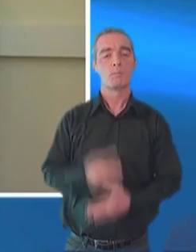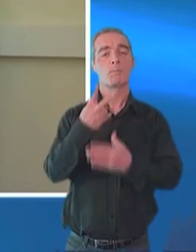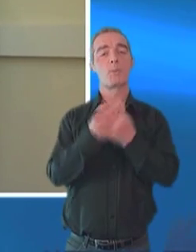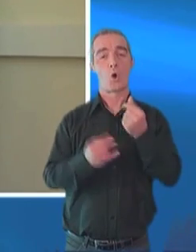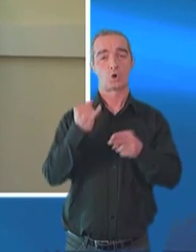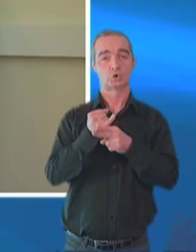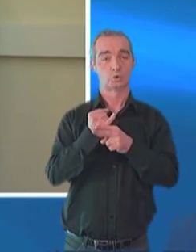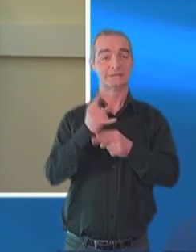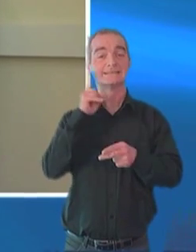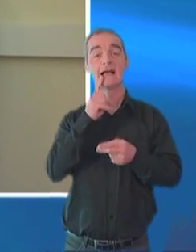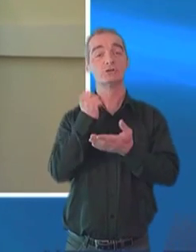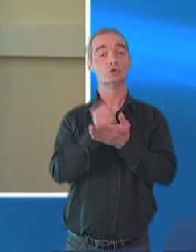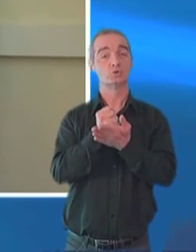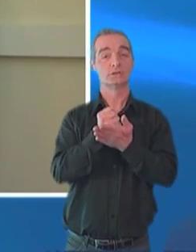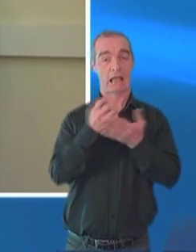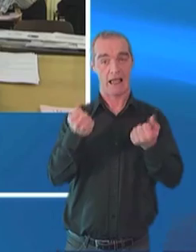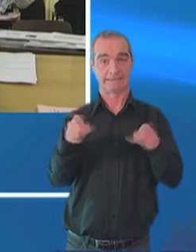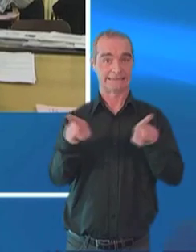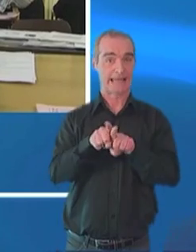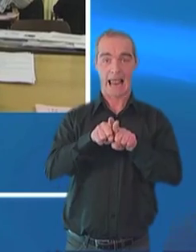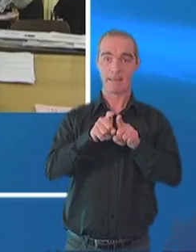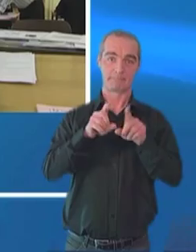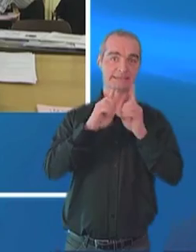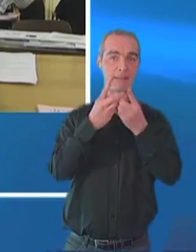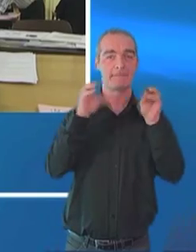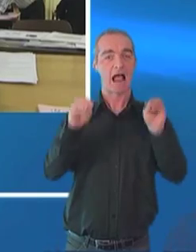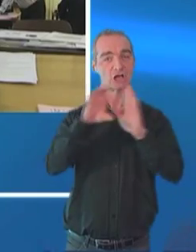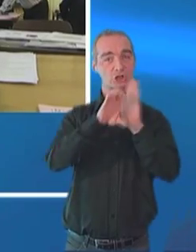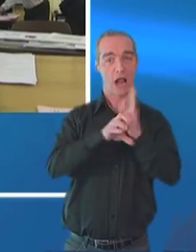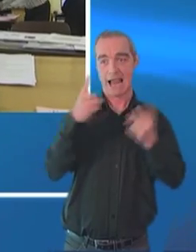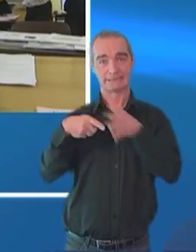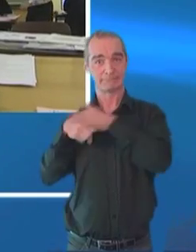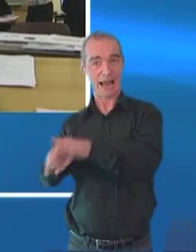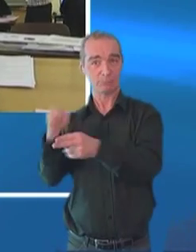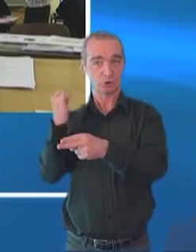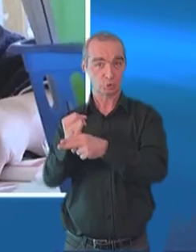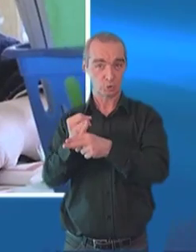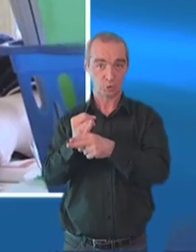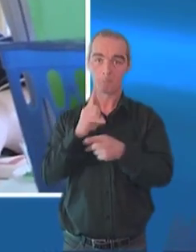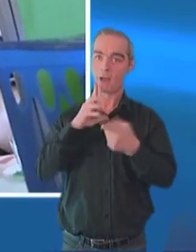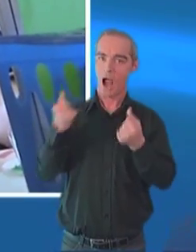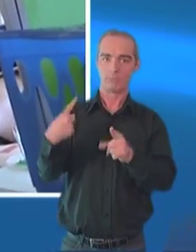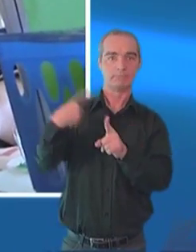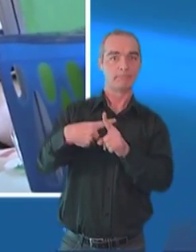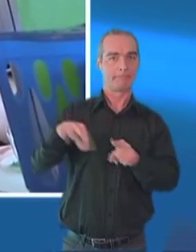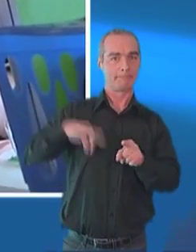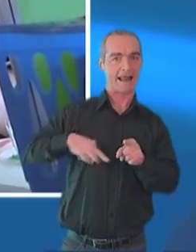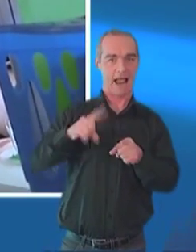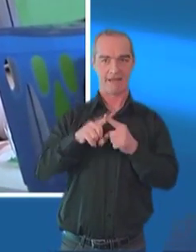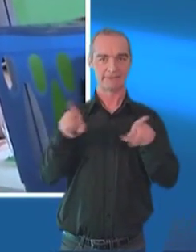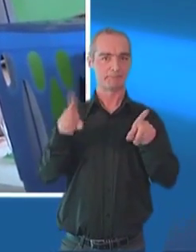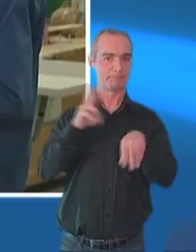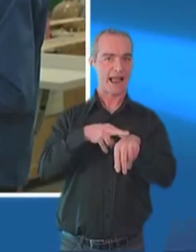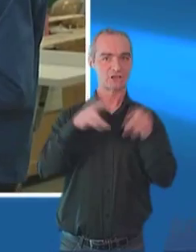At both schools, students progress through the same standard Department of Education curriculum as in mainstream schools, but